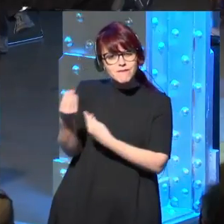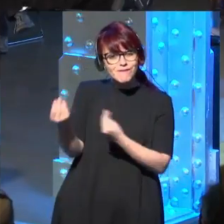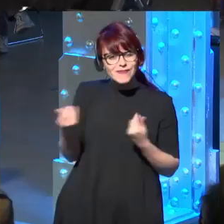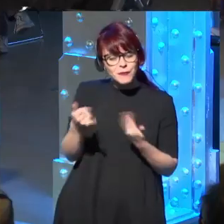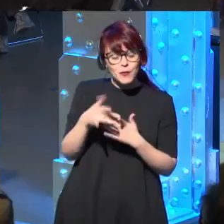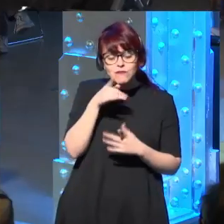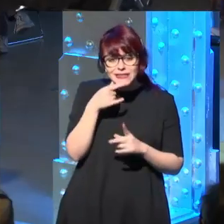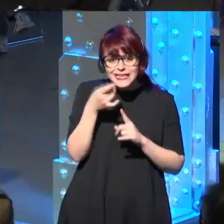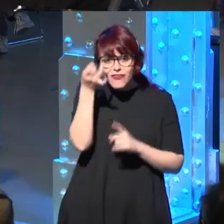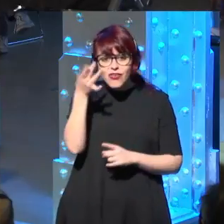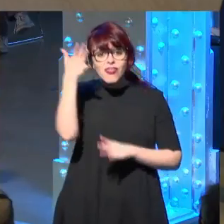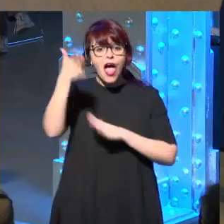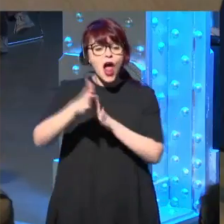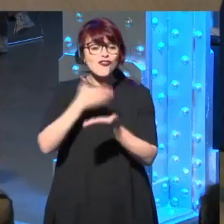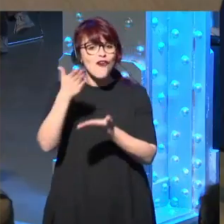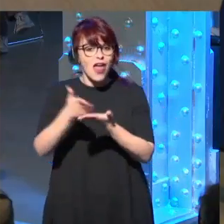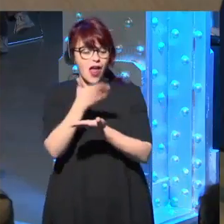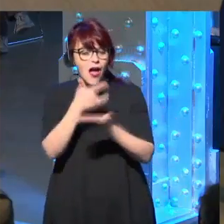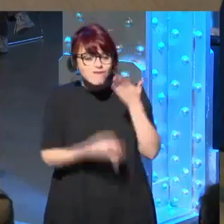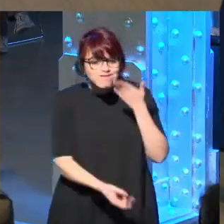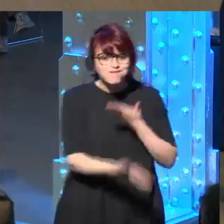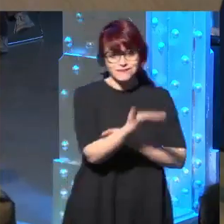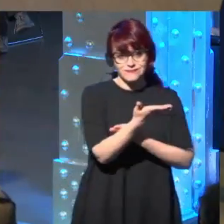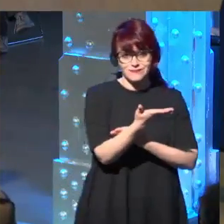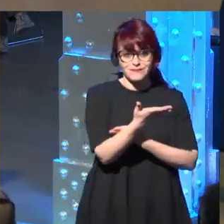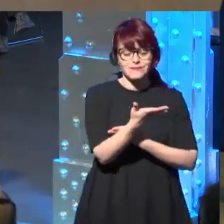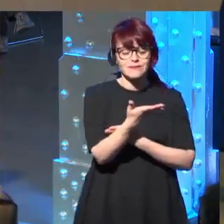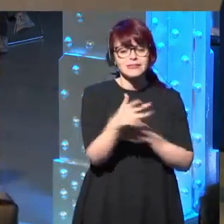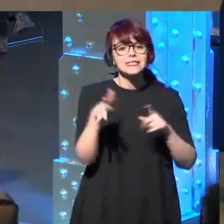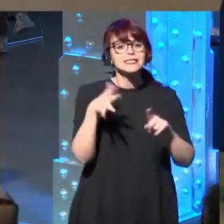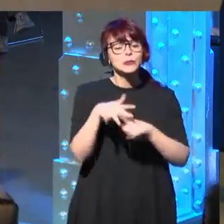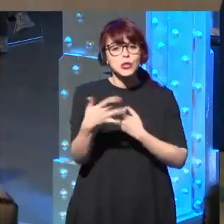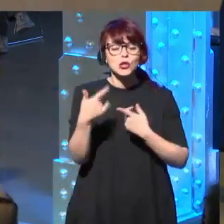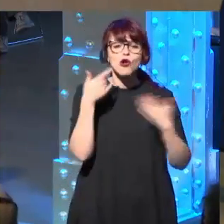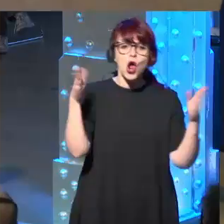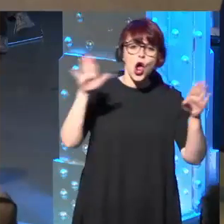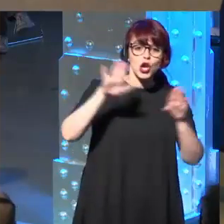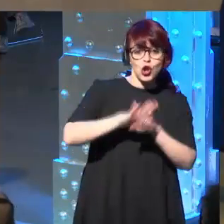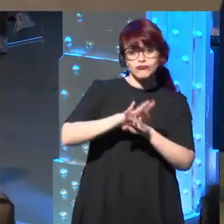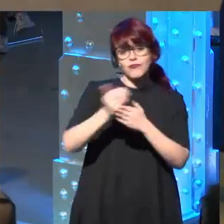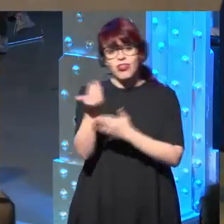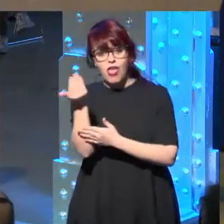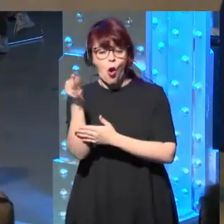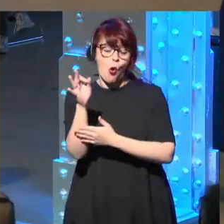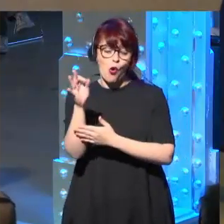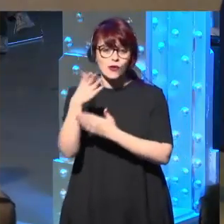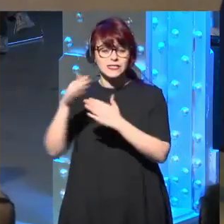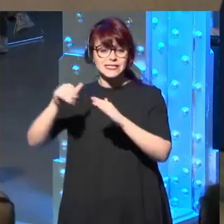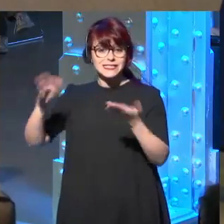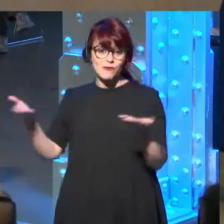that sequence, day, night, that when the night is coming,